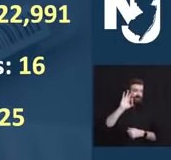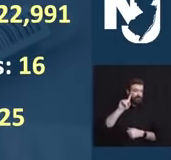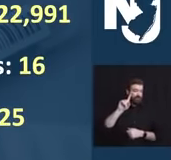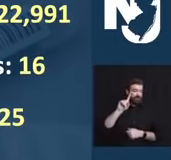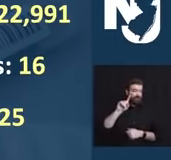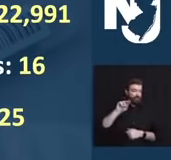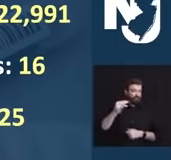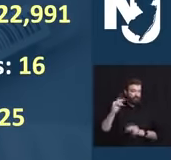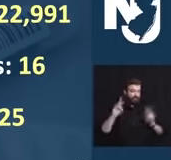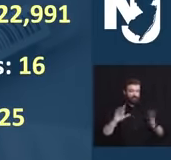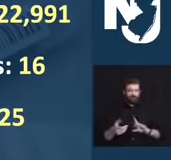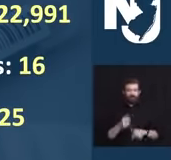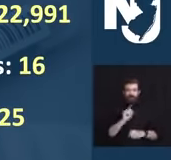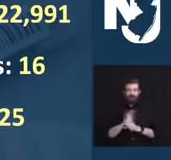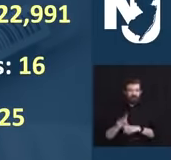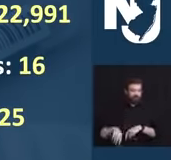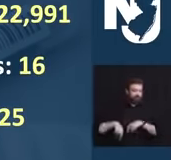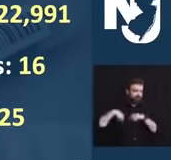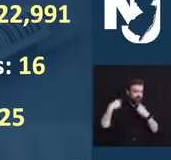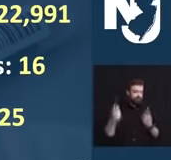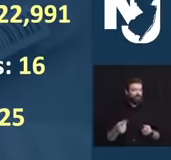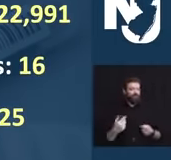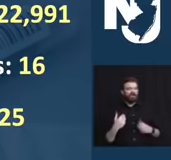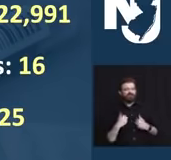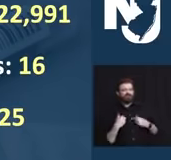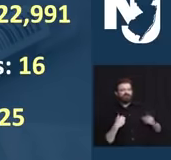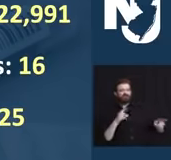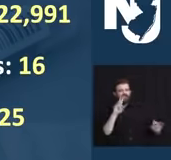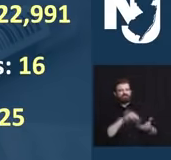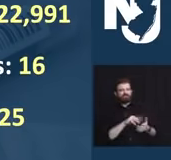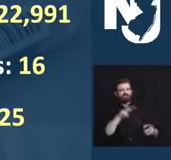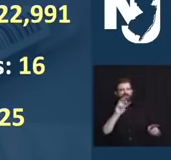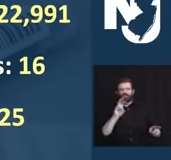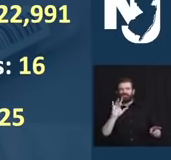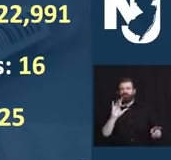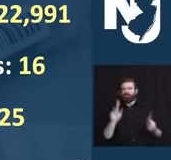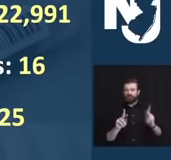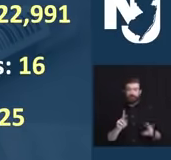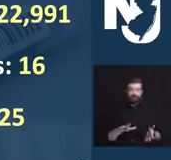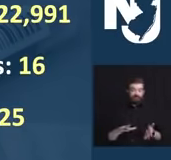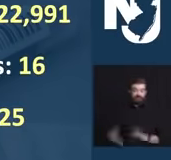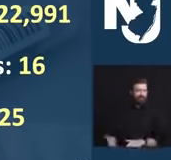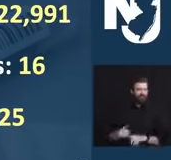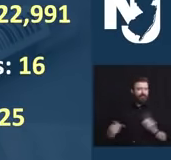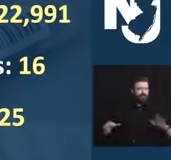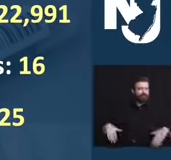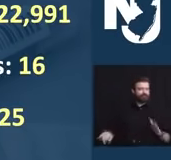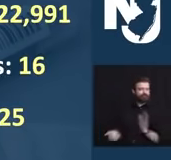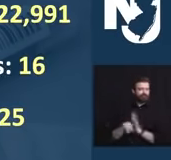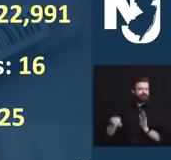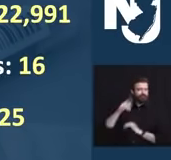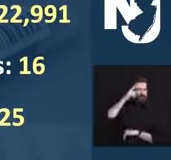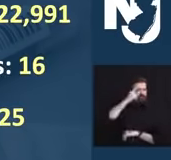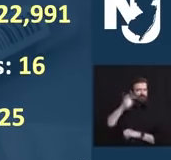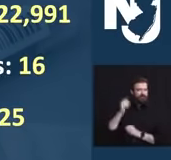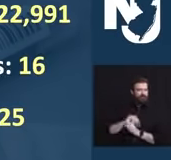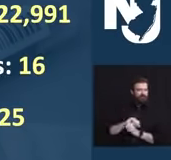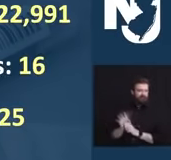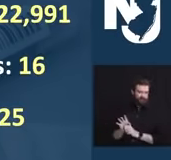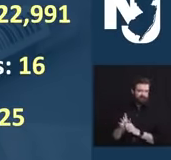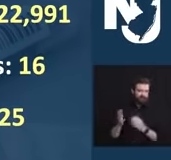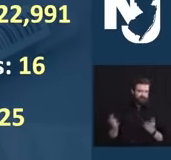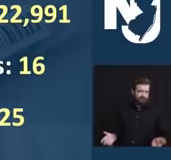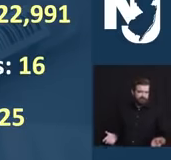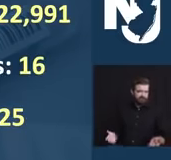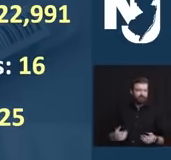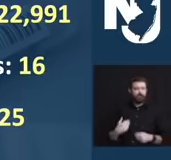2,625 deaths still listed as probable. Let's take a moment, as we do every day, to acknowledge and remember 3 more